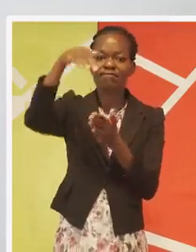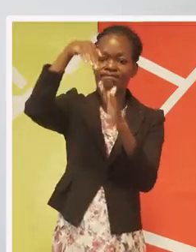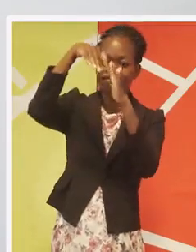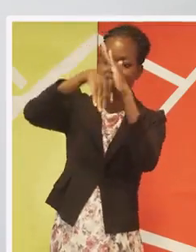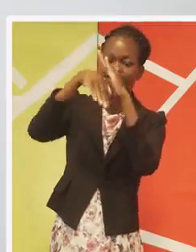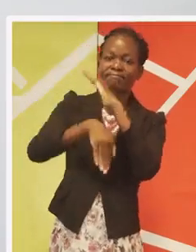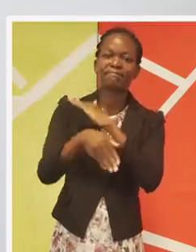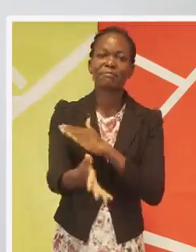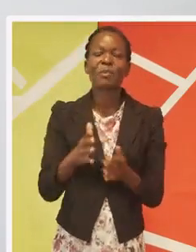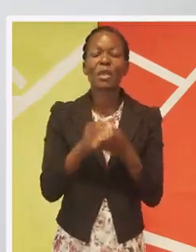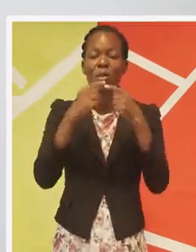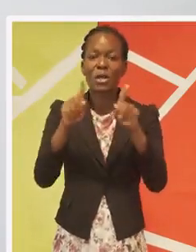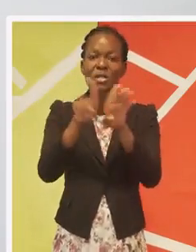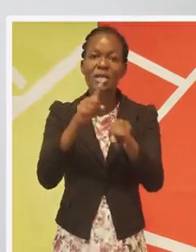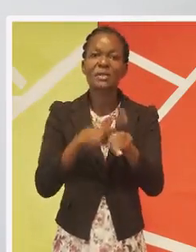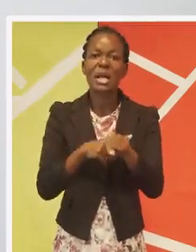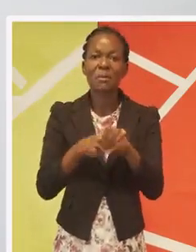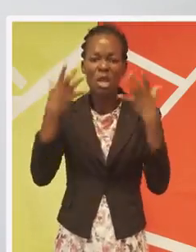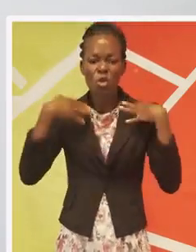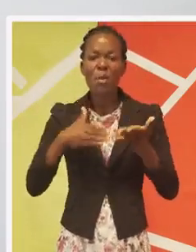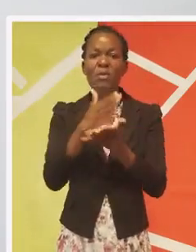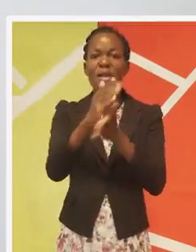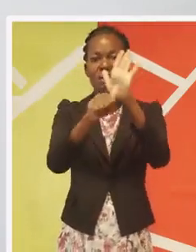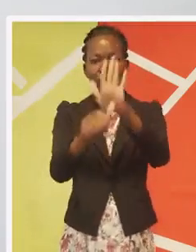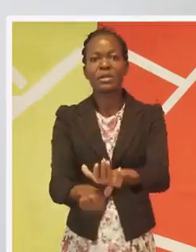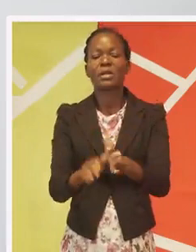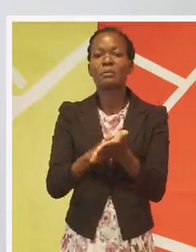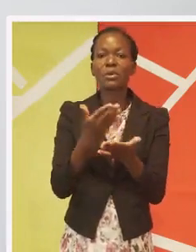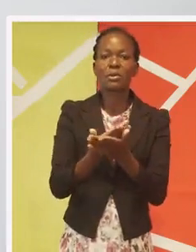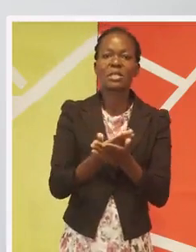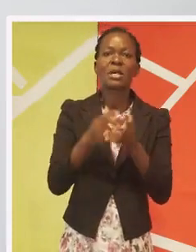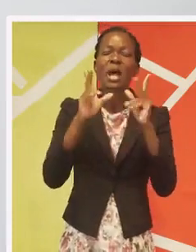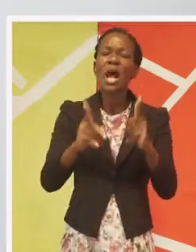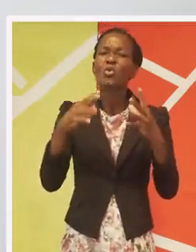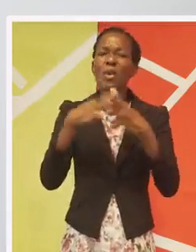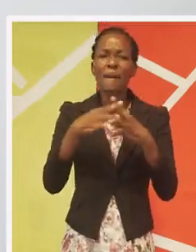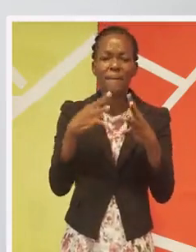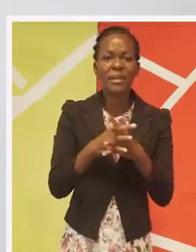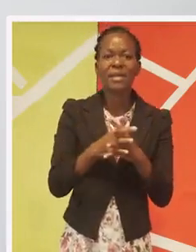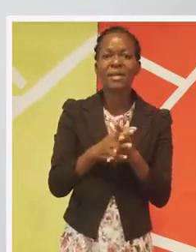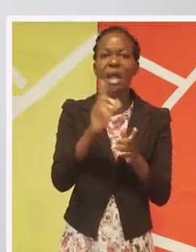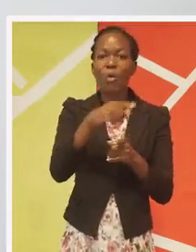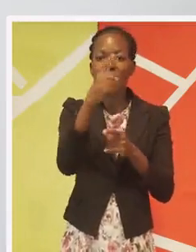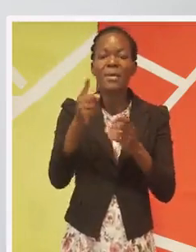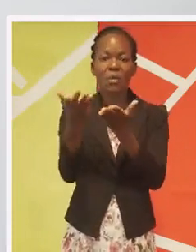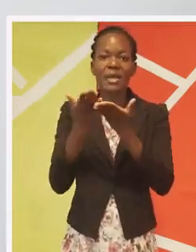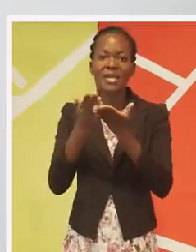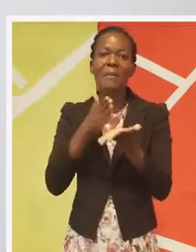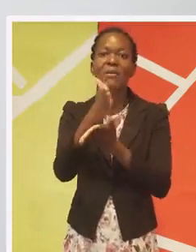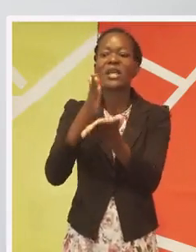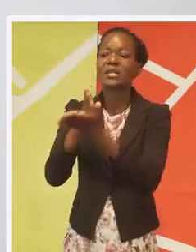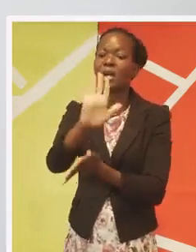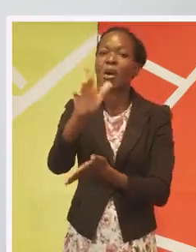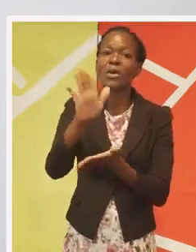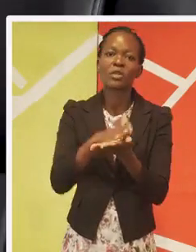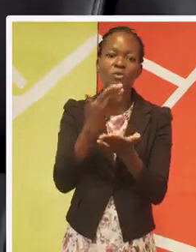provided. And at the same time, it's become a human rights issue because the private entities almost do not care for human rights. They